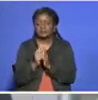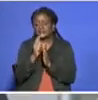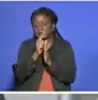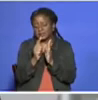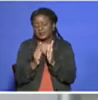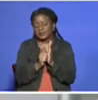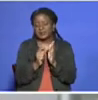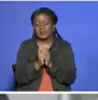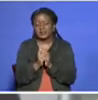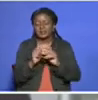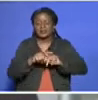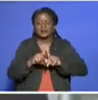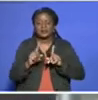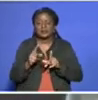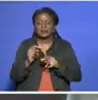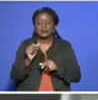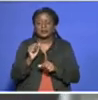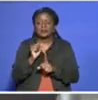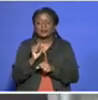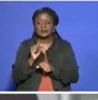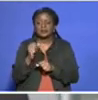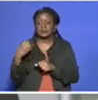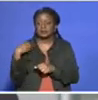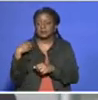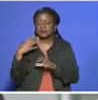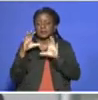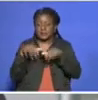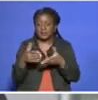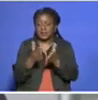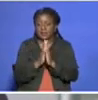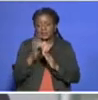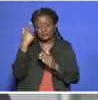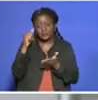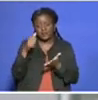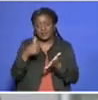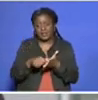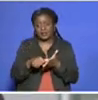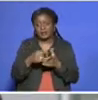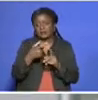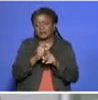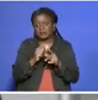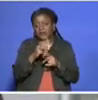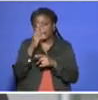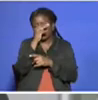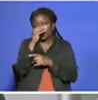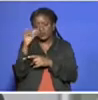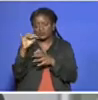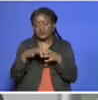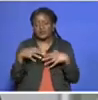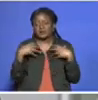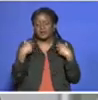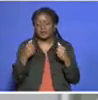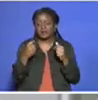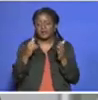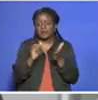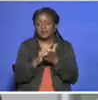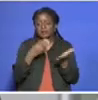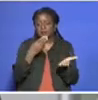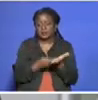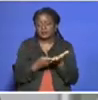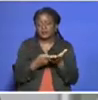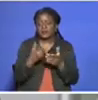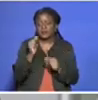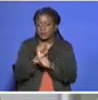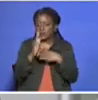However, the employer can request a letter from the Ministry of Health that verifies that the employee has been cleared